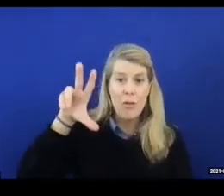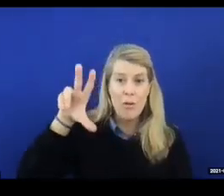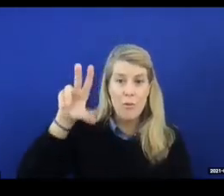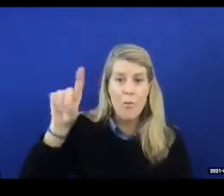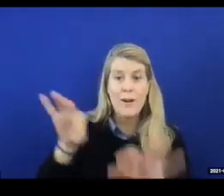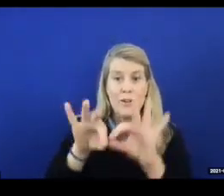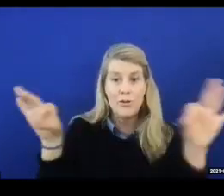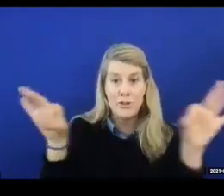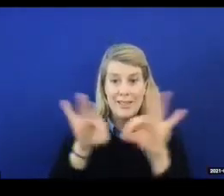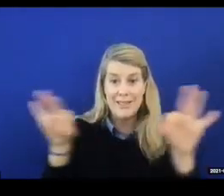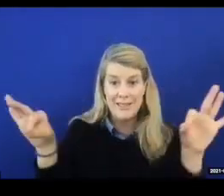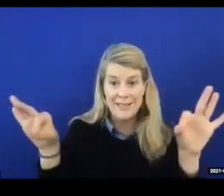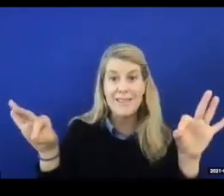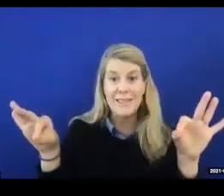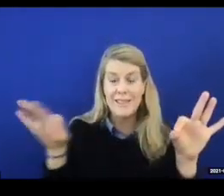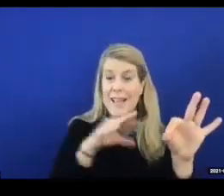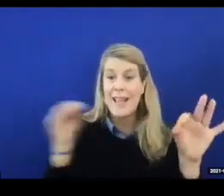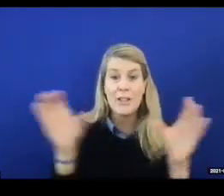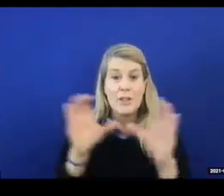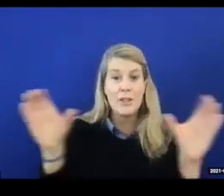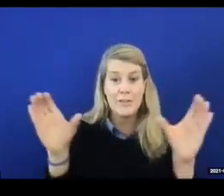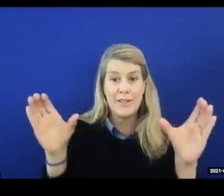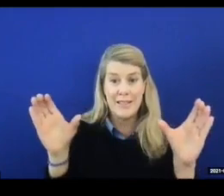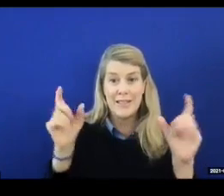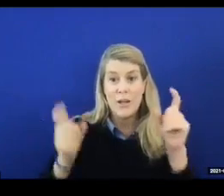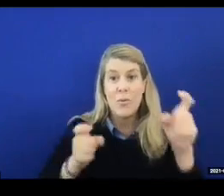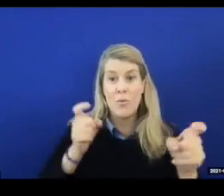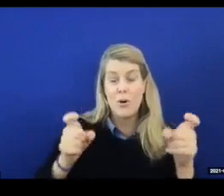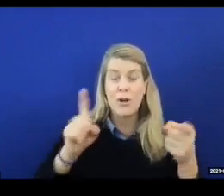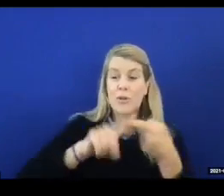8,131 degrees and certificates awarded to